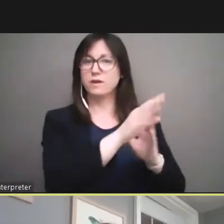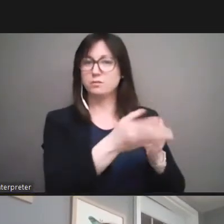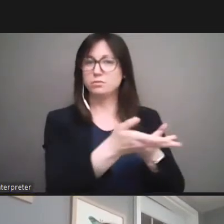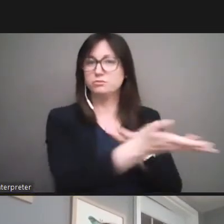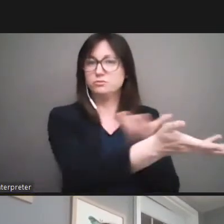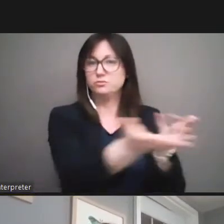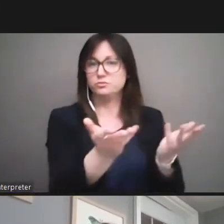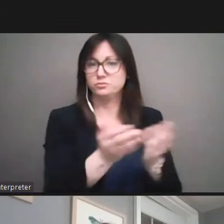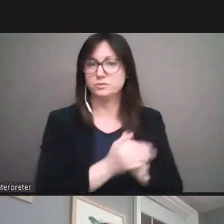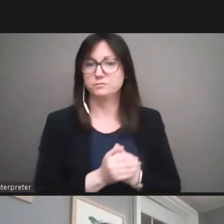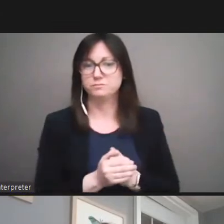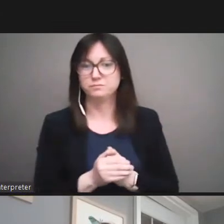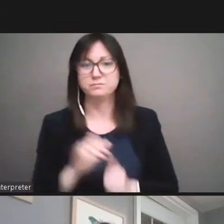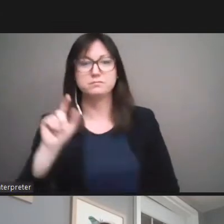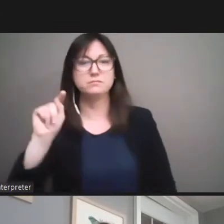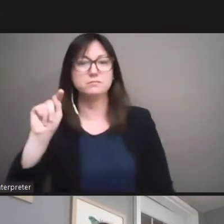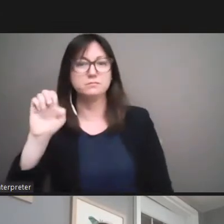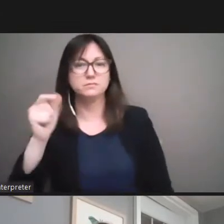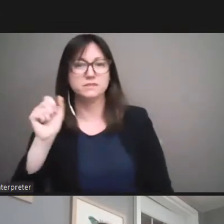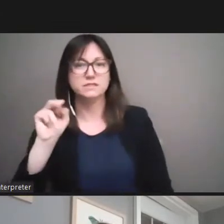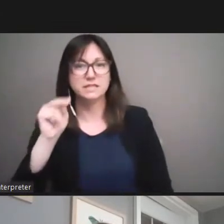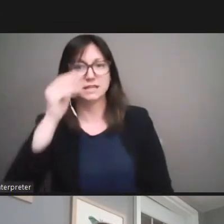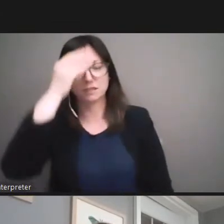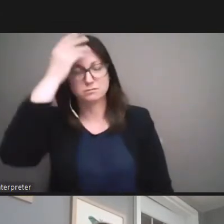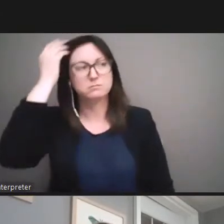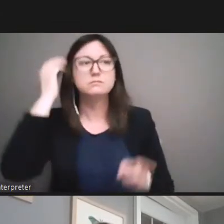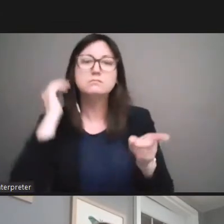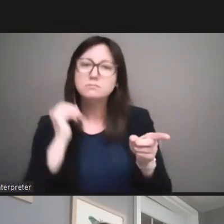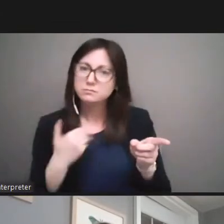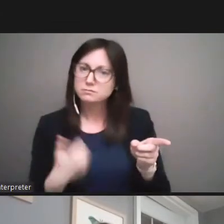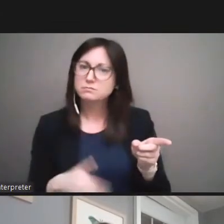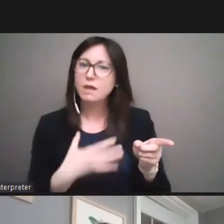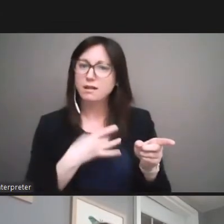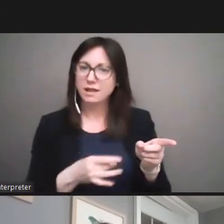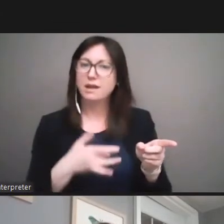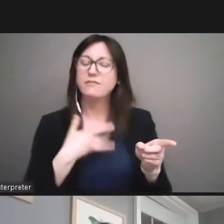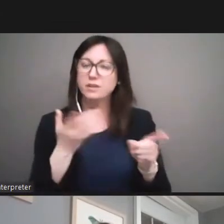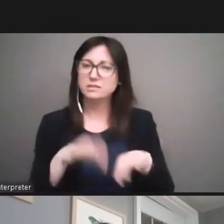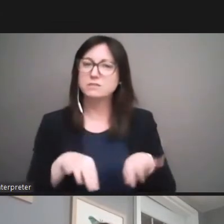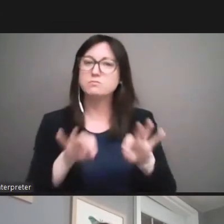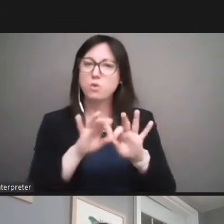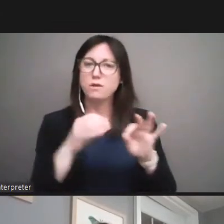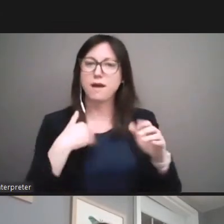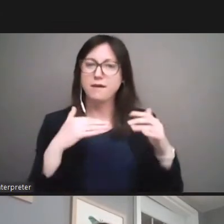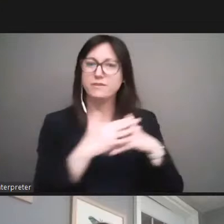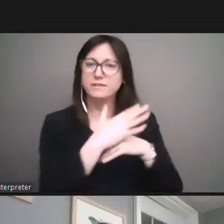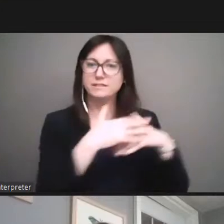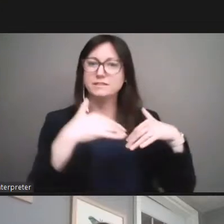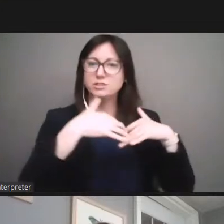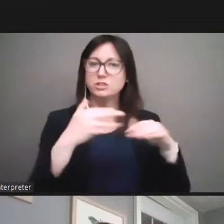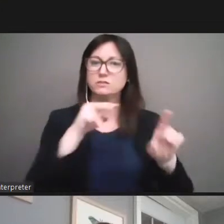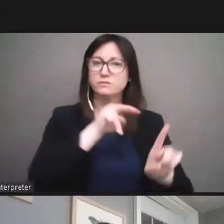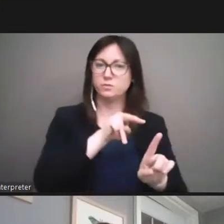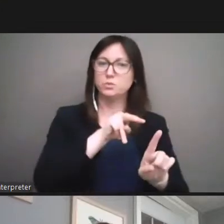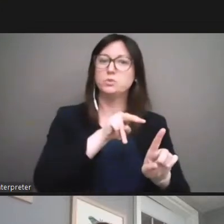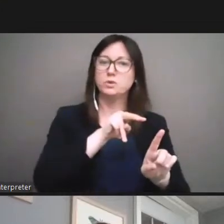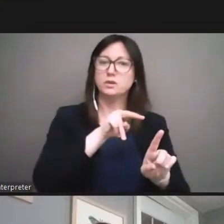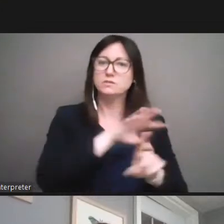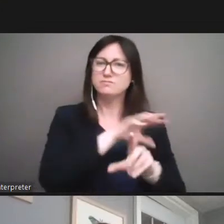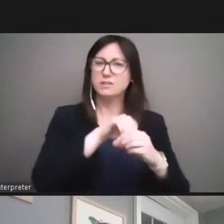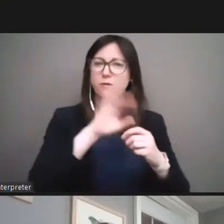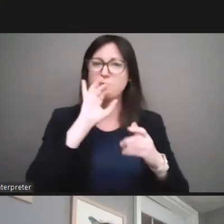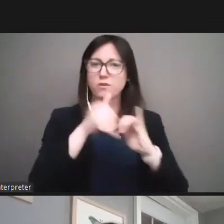I really like that the position you mentioned. I think that representation is really important in building trust. That's kind of my